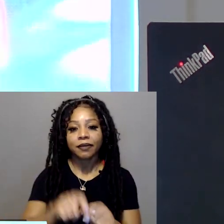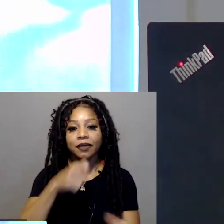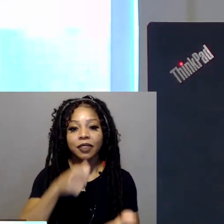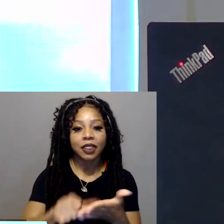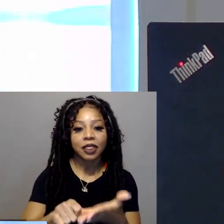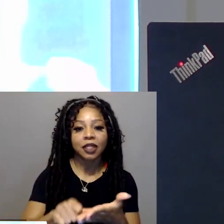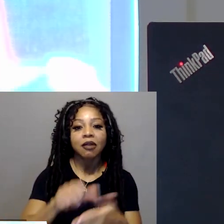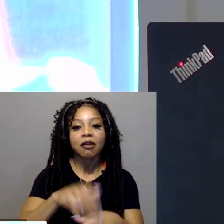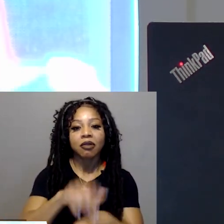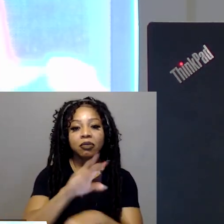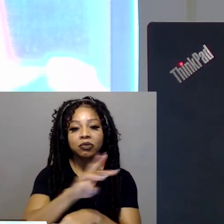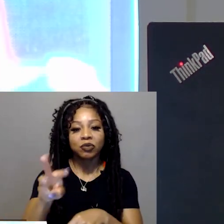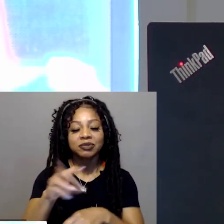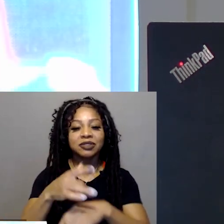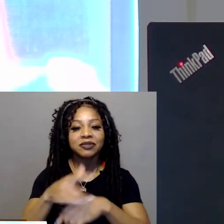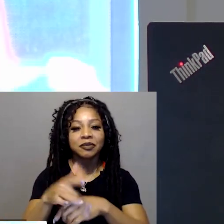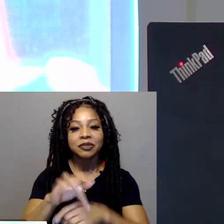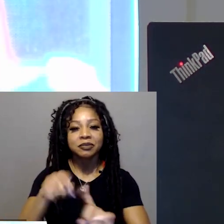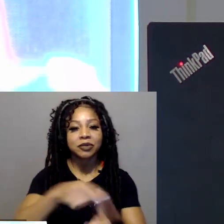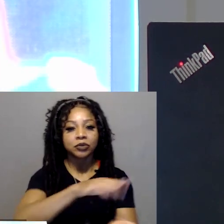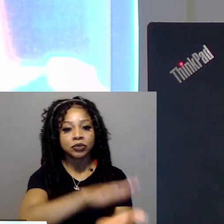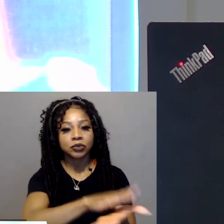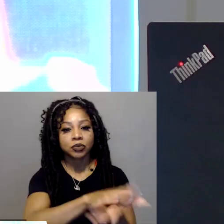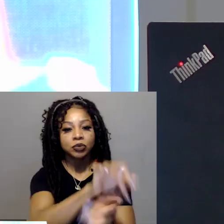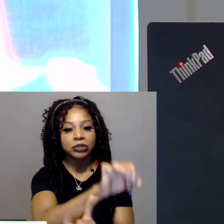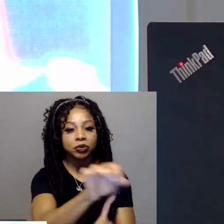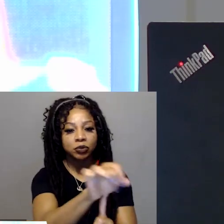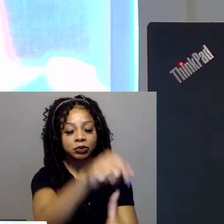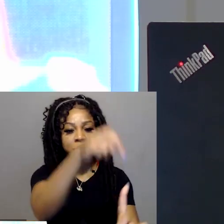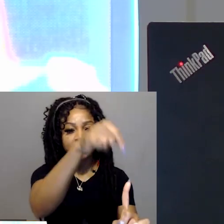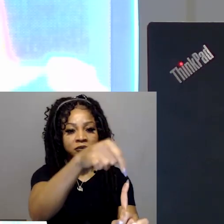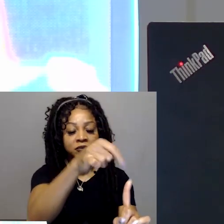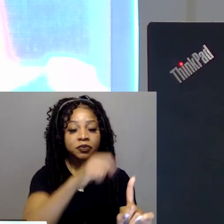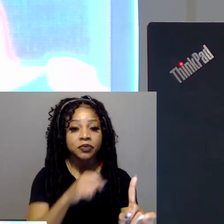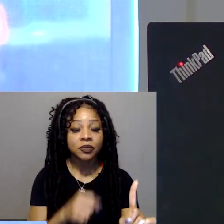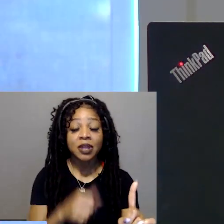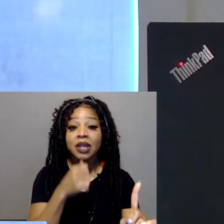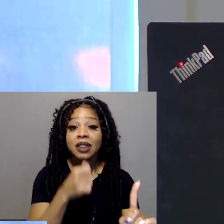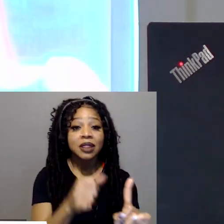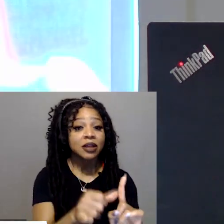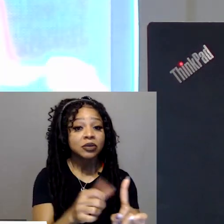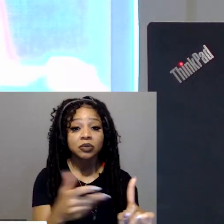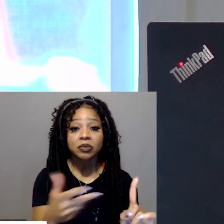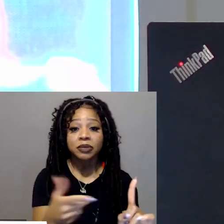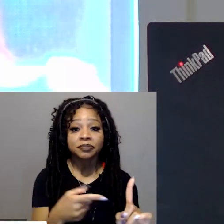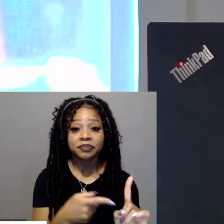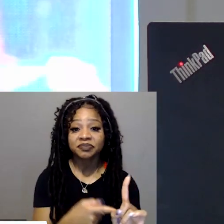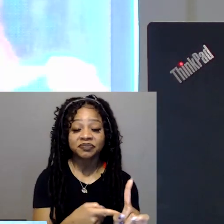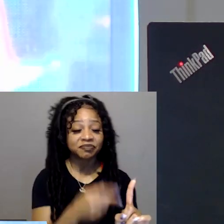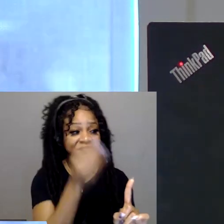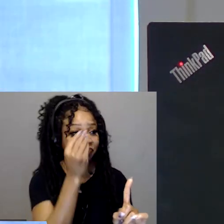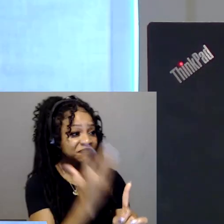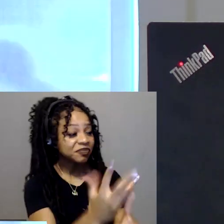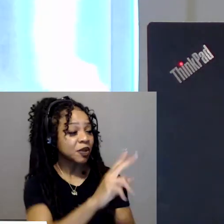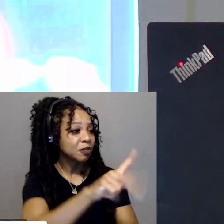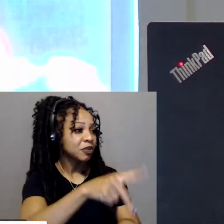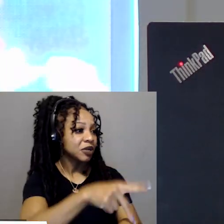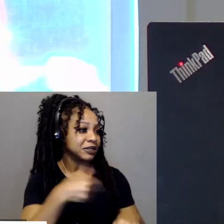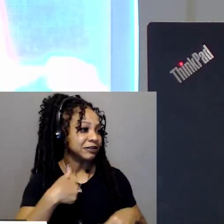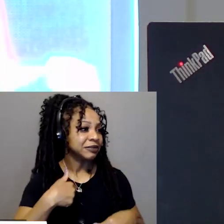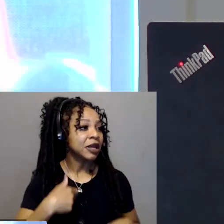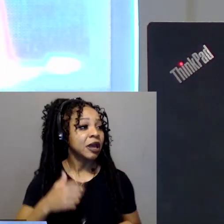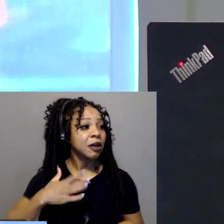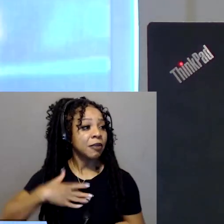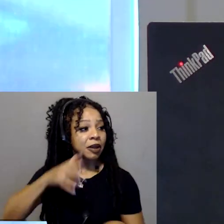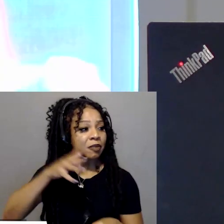that speaks to the school situation specifically. That is just a letter saying to the school, dear principal, I have withdrawn from